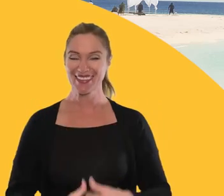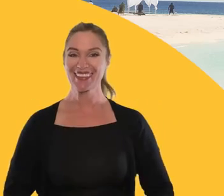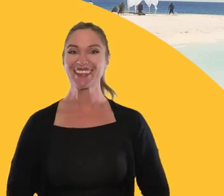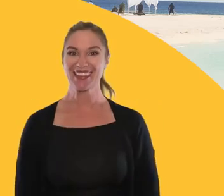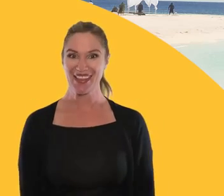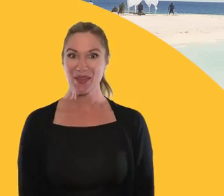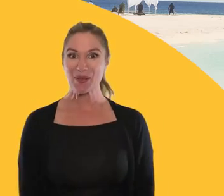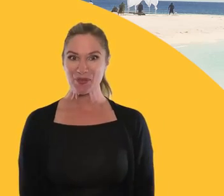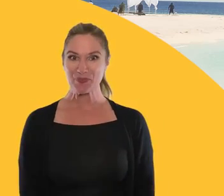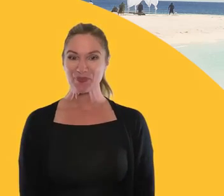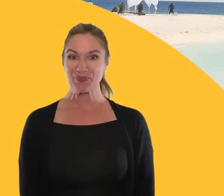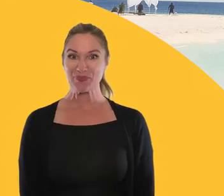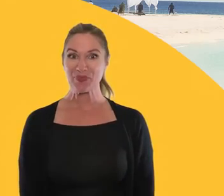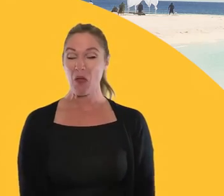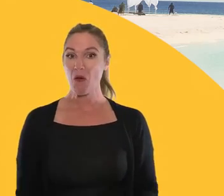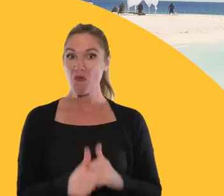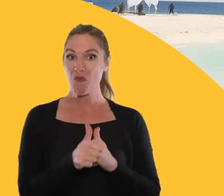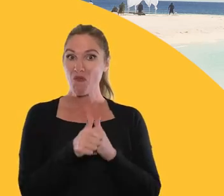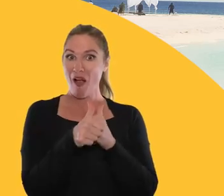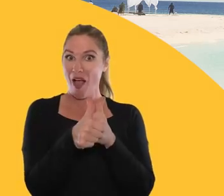lobster.